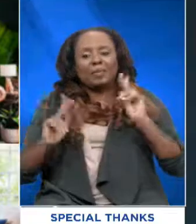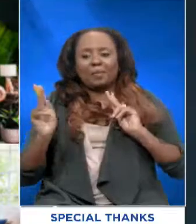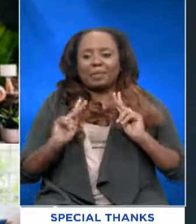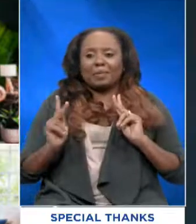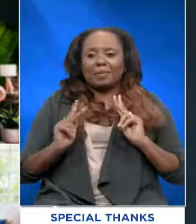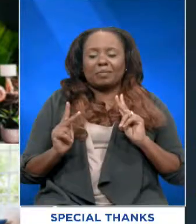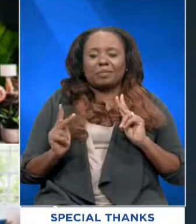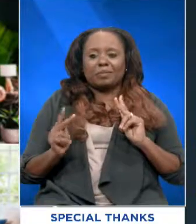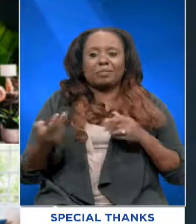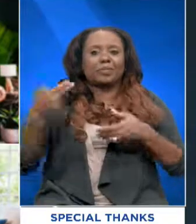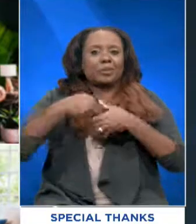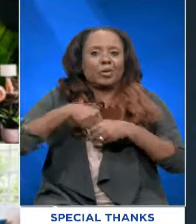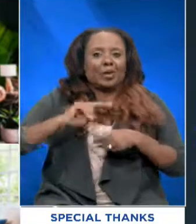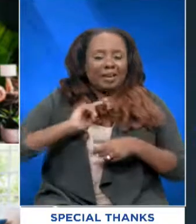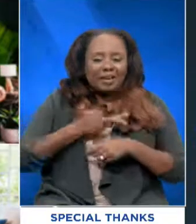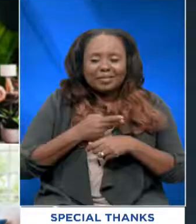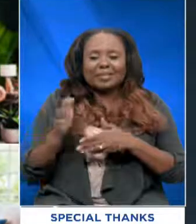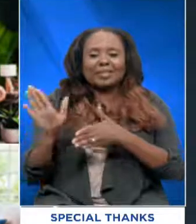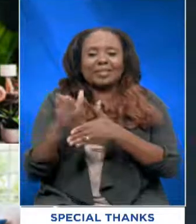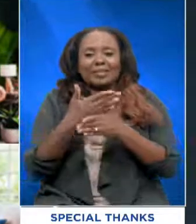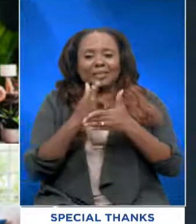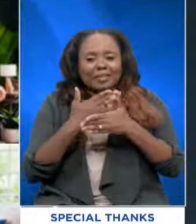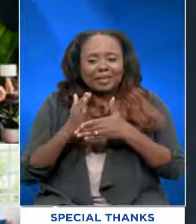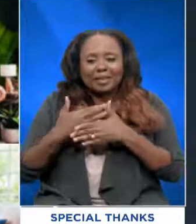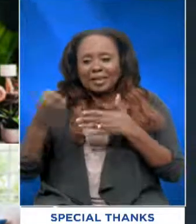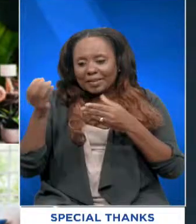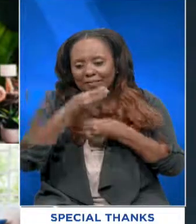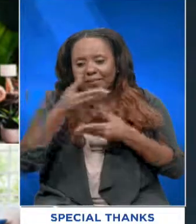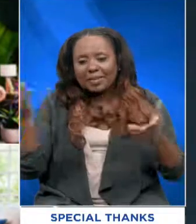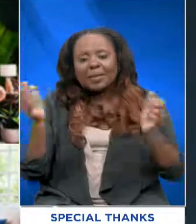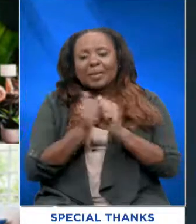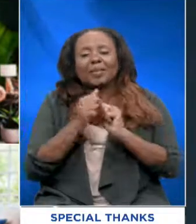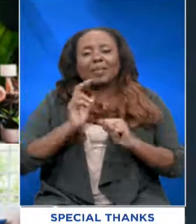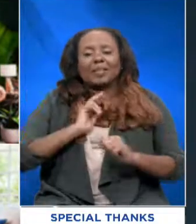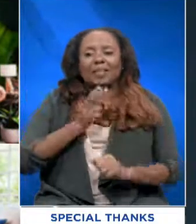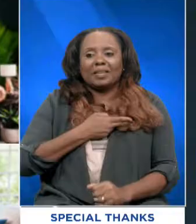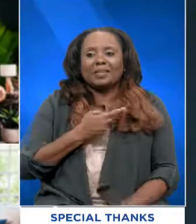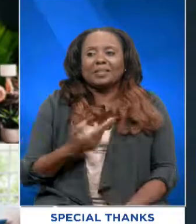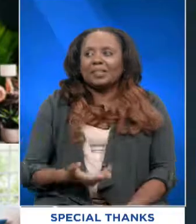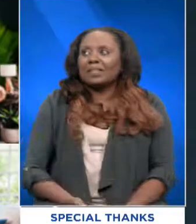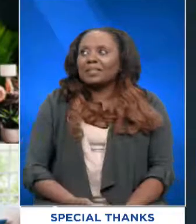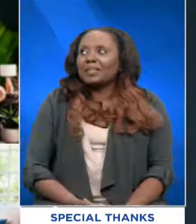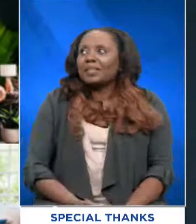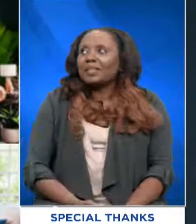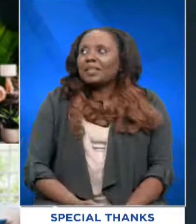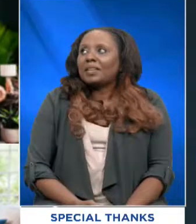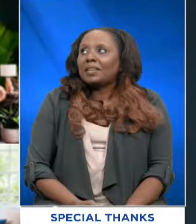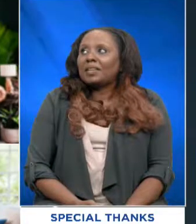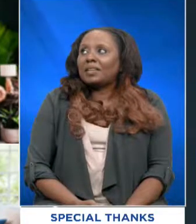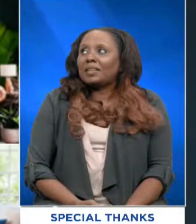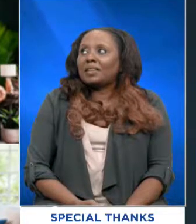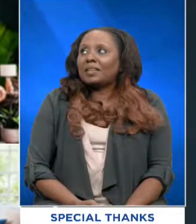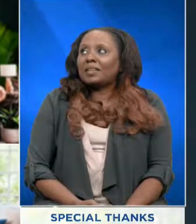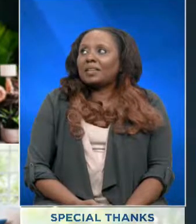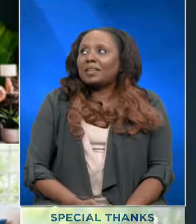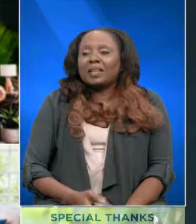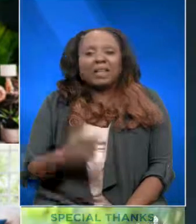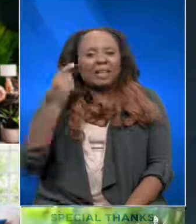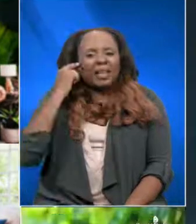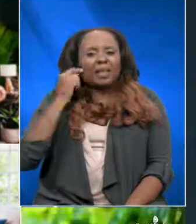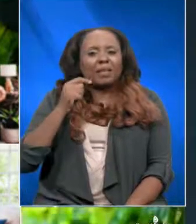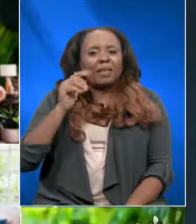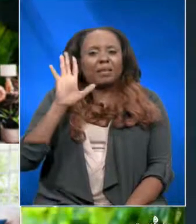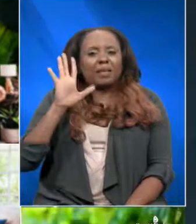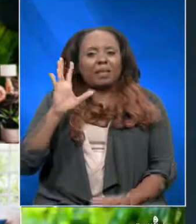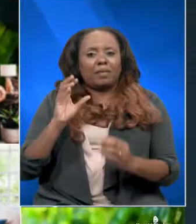board and have been sharing such vital information with us. So I think we have about 5 more programs in this series. But in